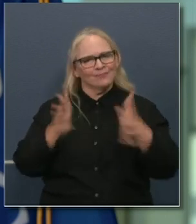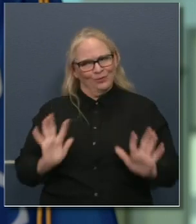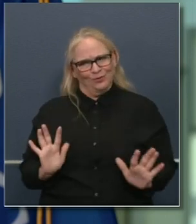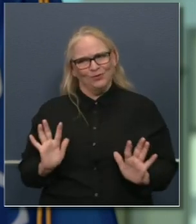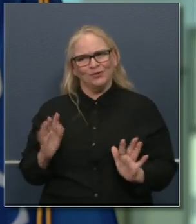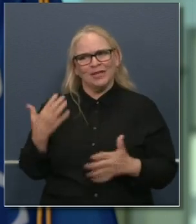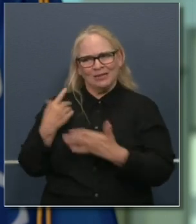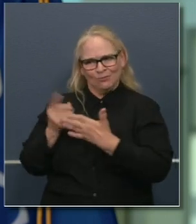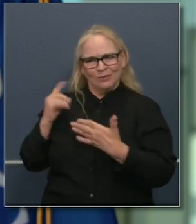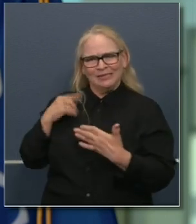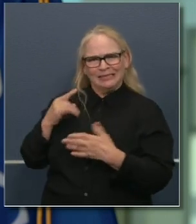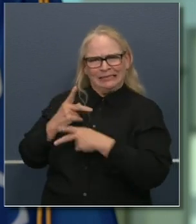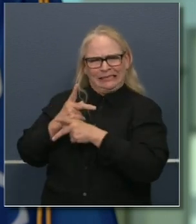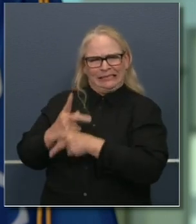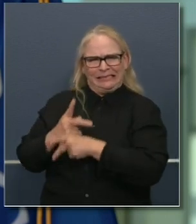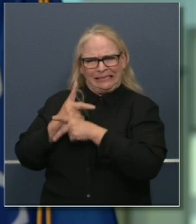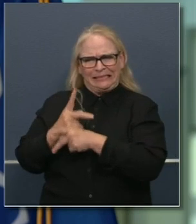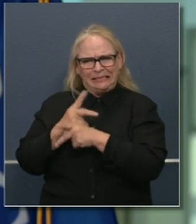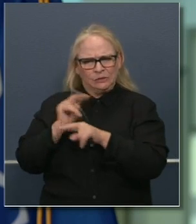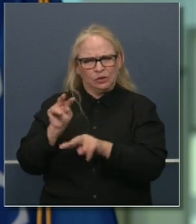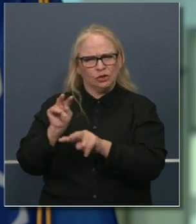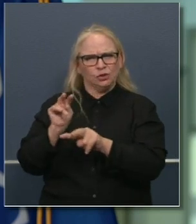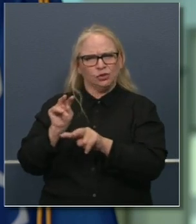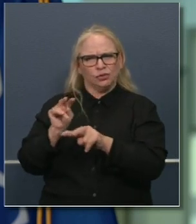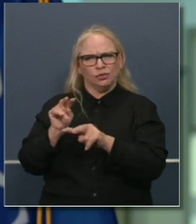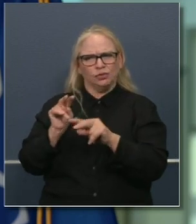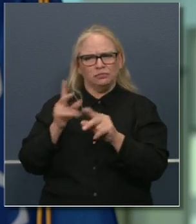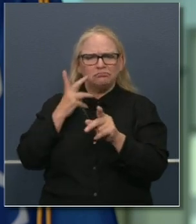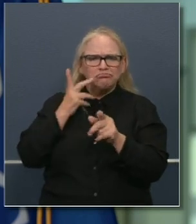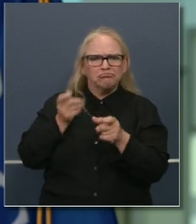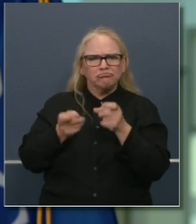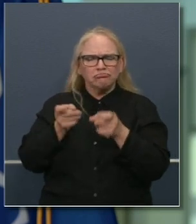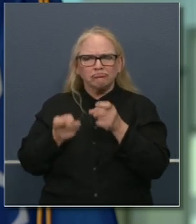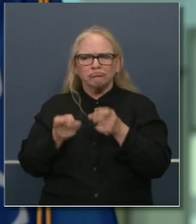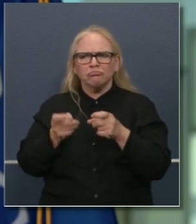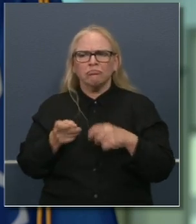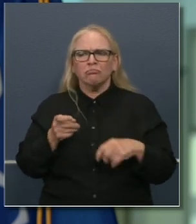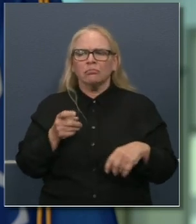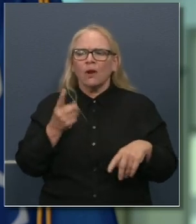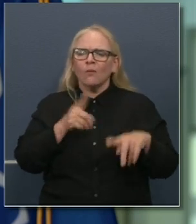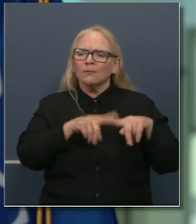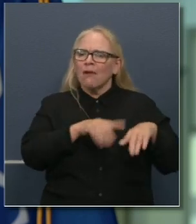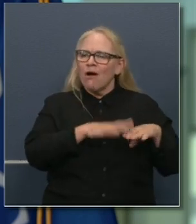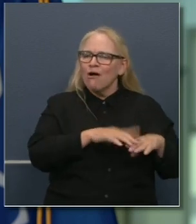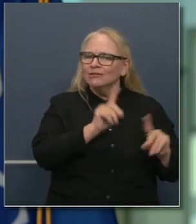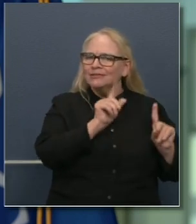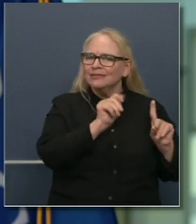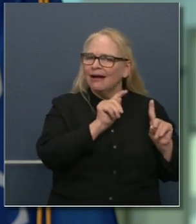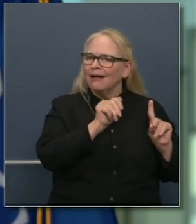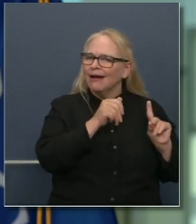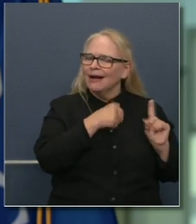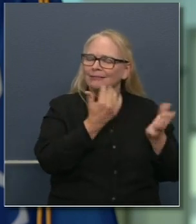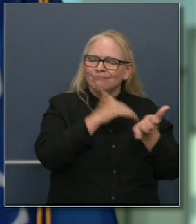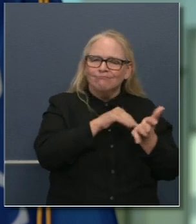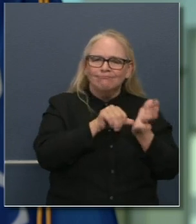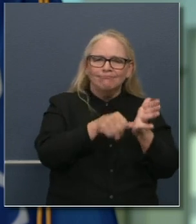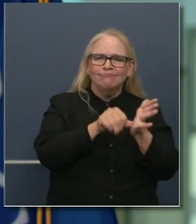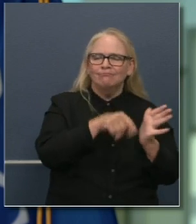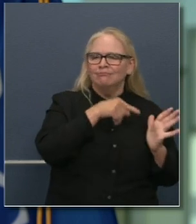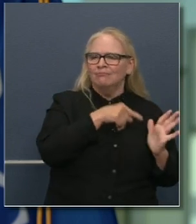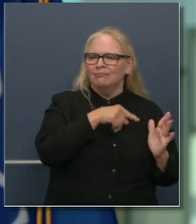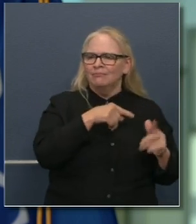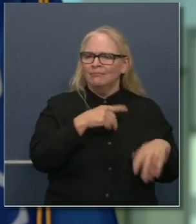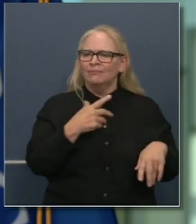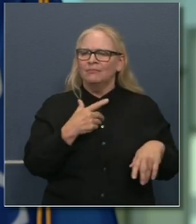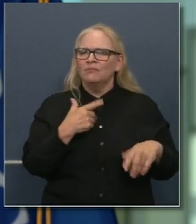we'll continue to be open argument, interested in evidence, looking at the data, looking at the conditions as they present